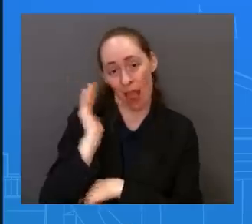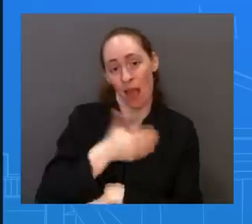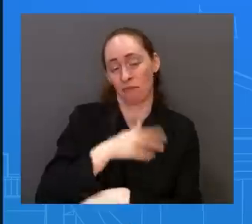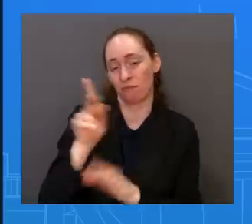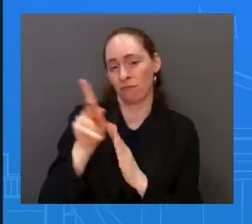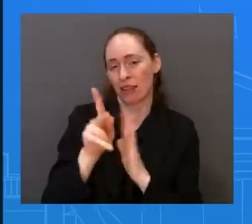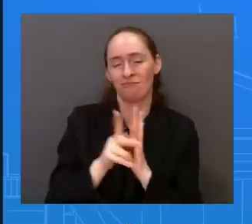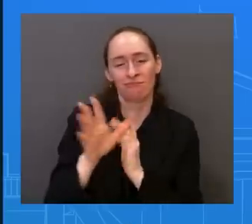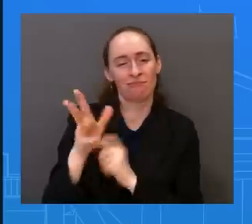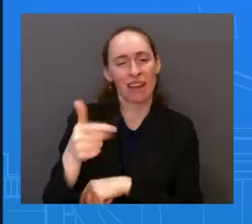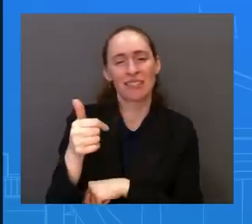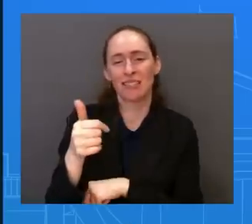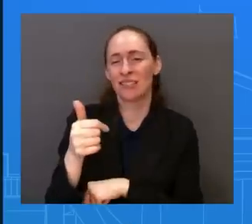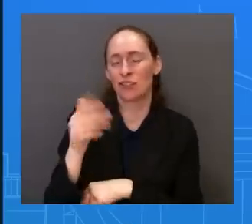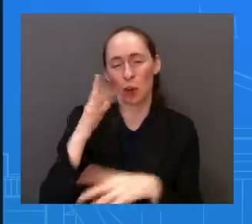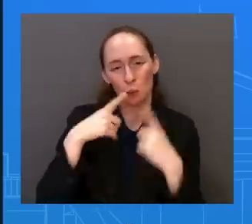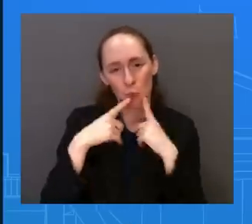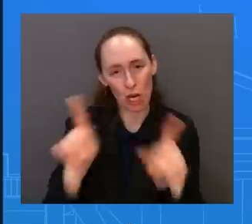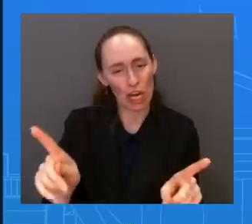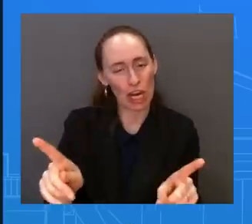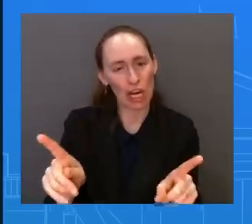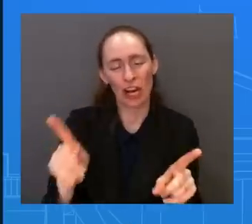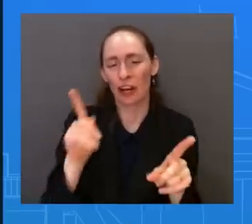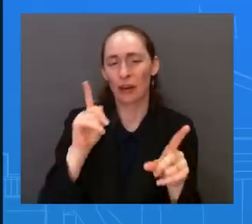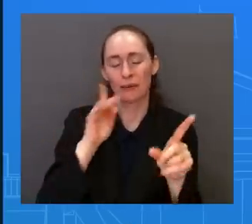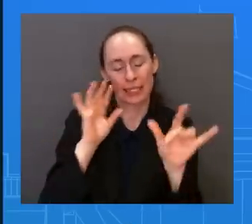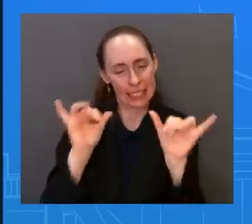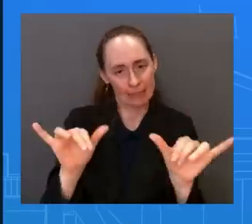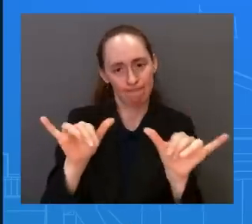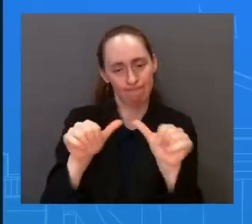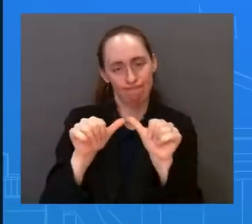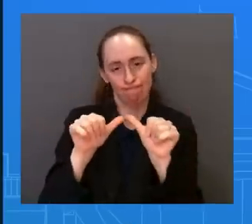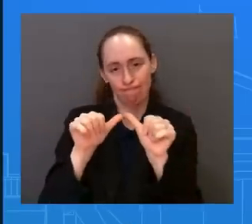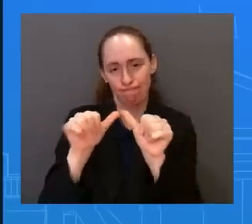along. So that's where our focus is.